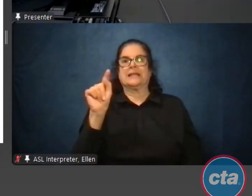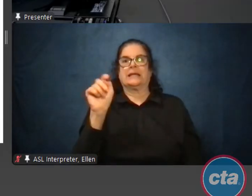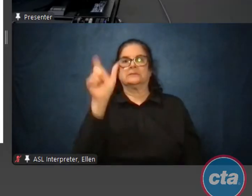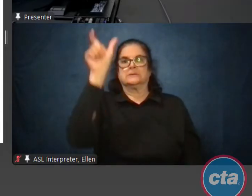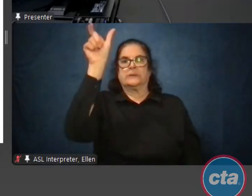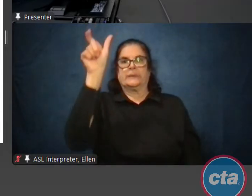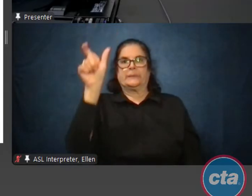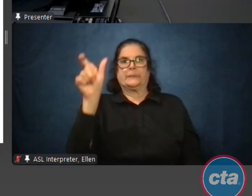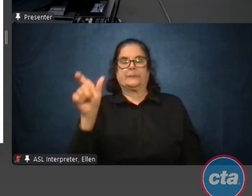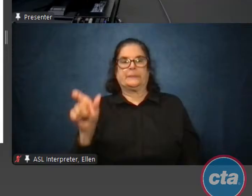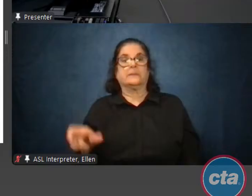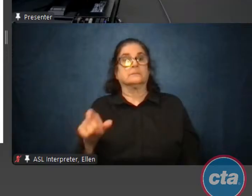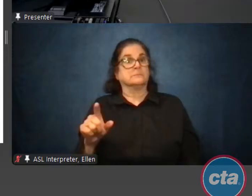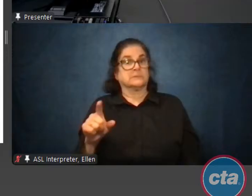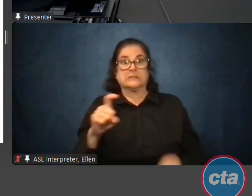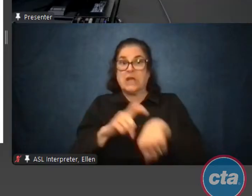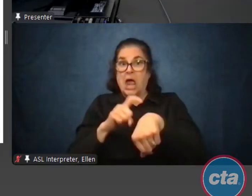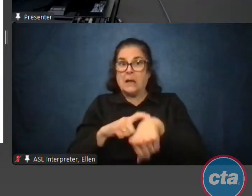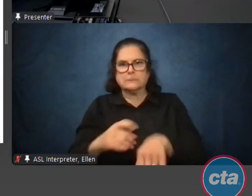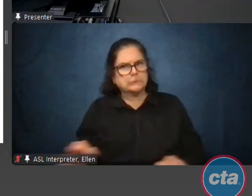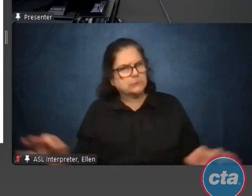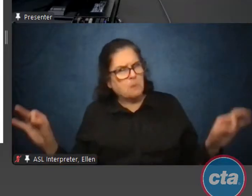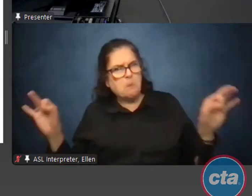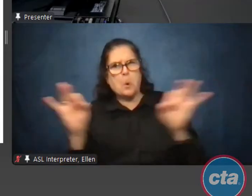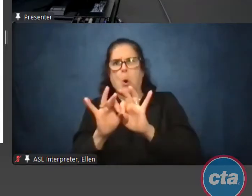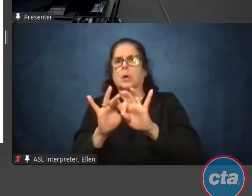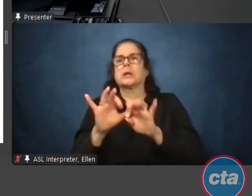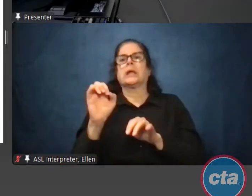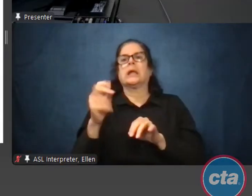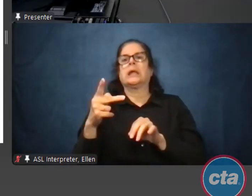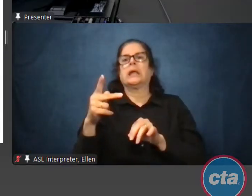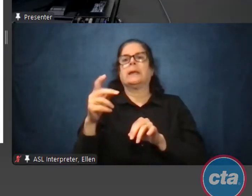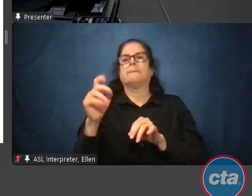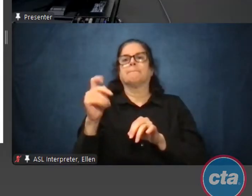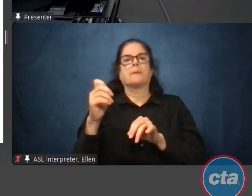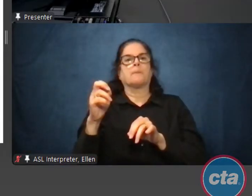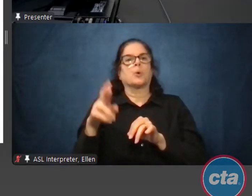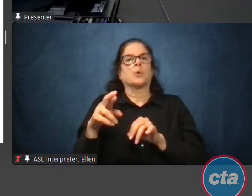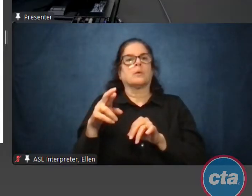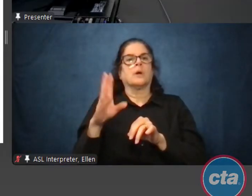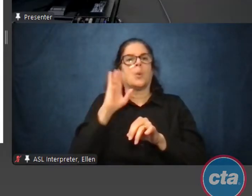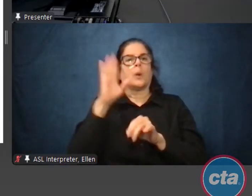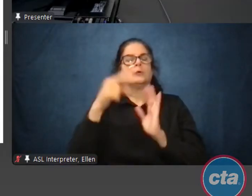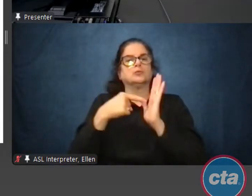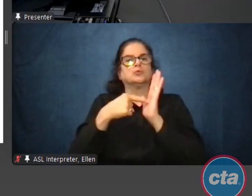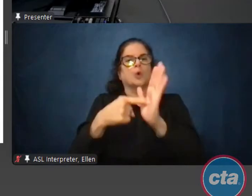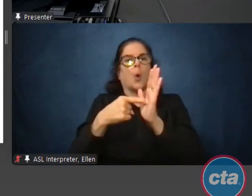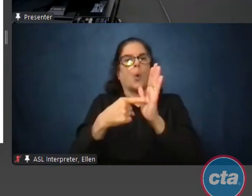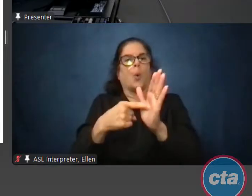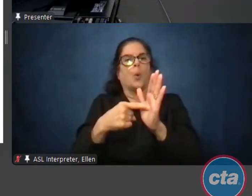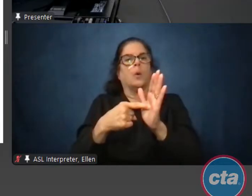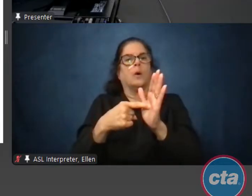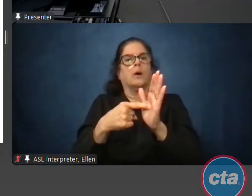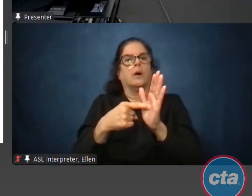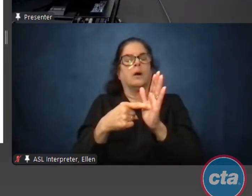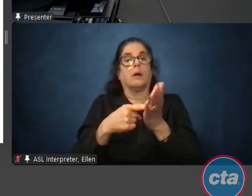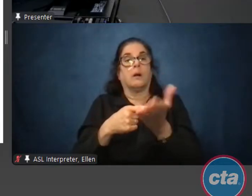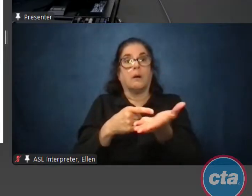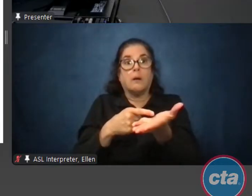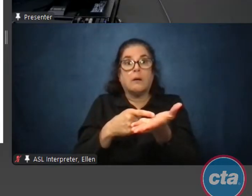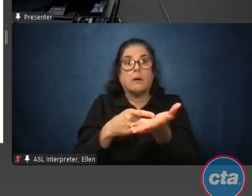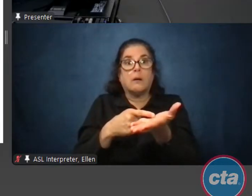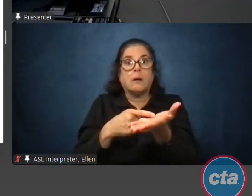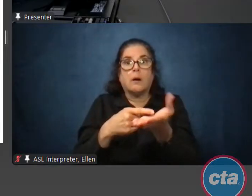time is really important. The thing about e-paper displays is they will keep showing the image. And so you don't know if that image is